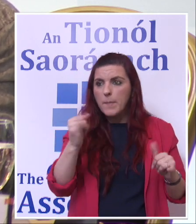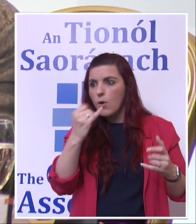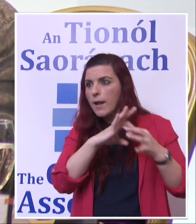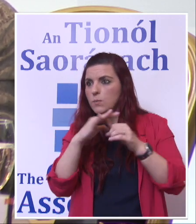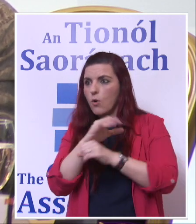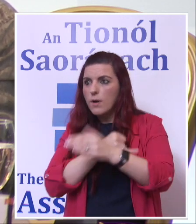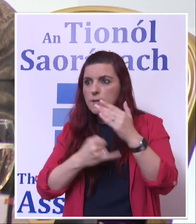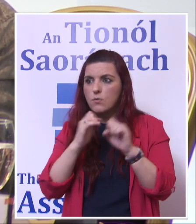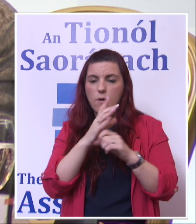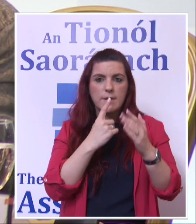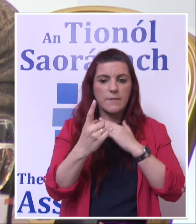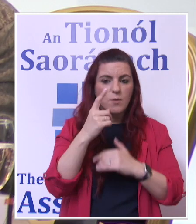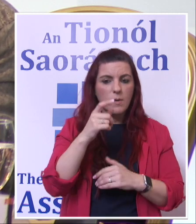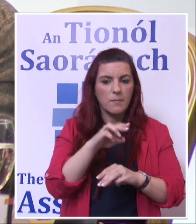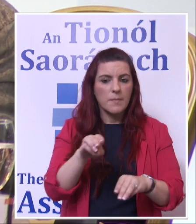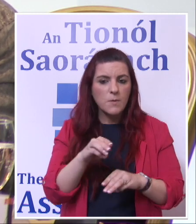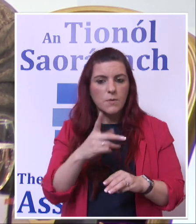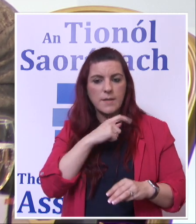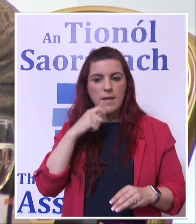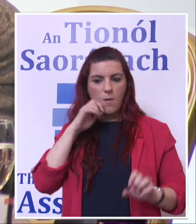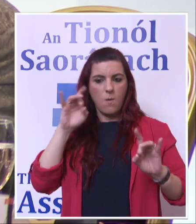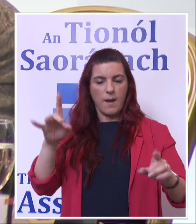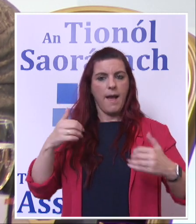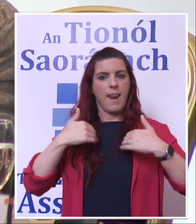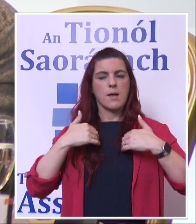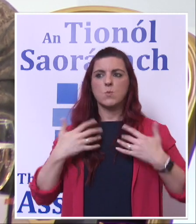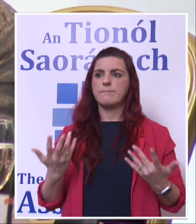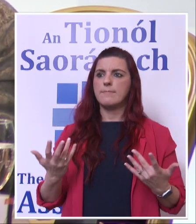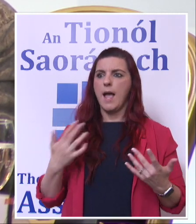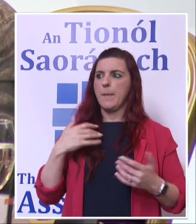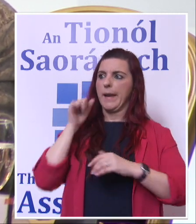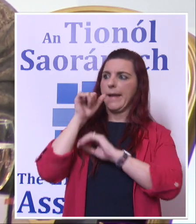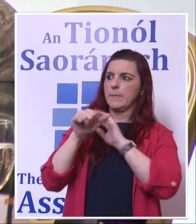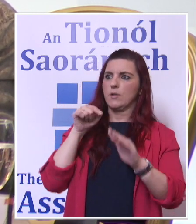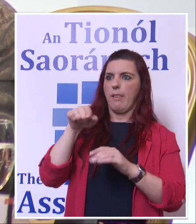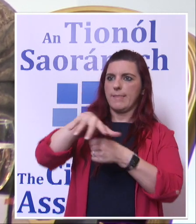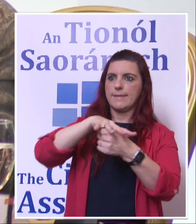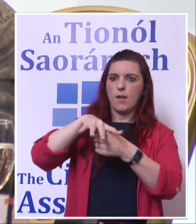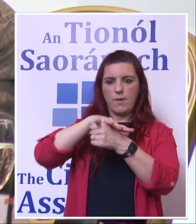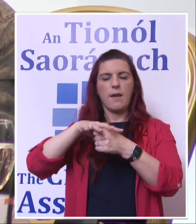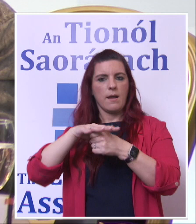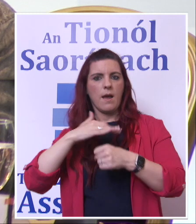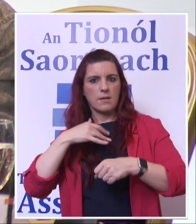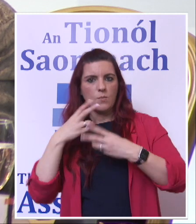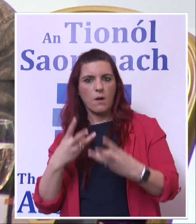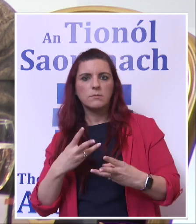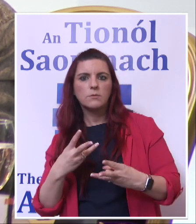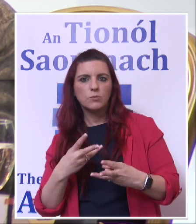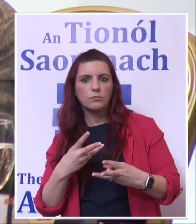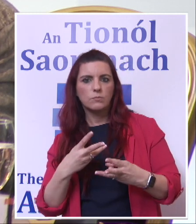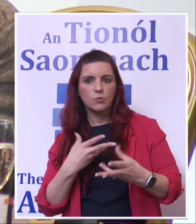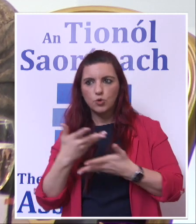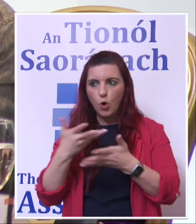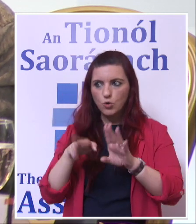as individual citizens that you would say, right, I'm an expert on X, Y, or Z, and if you want me to talk to the students about